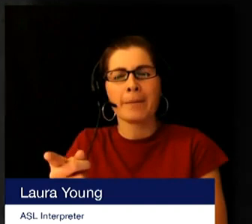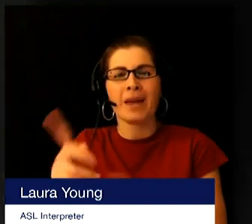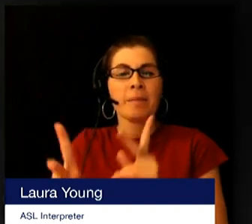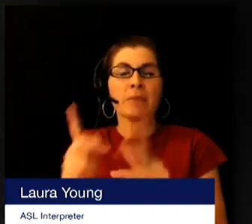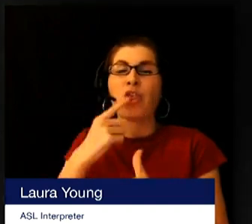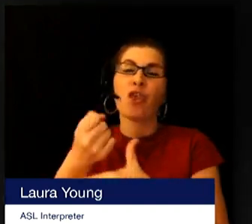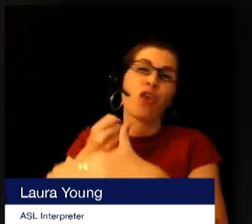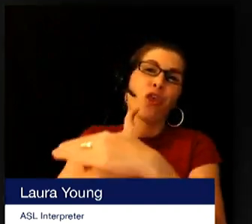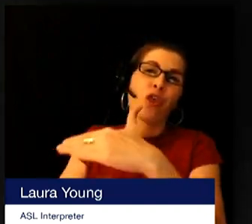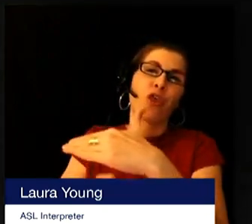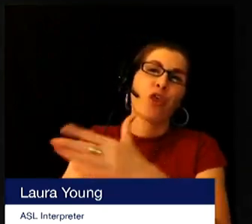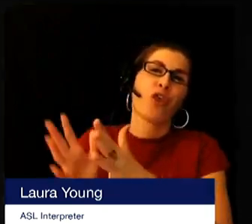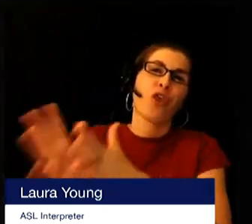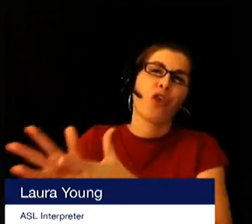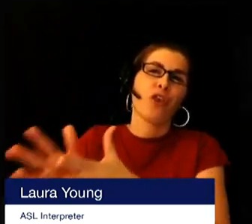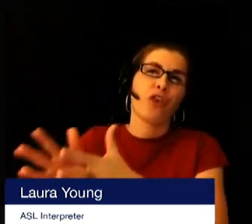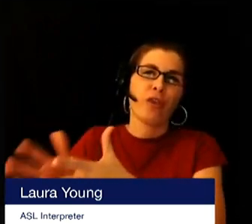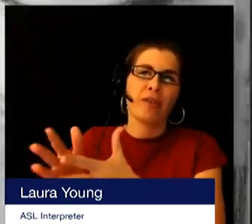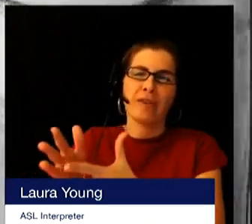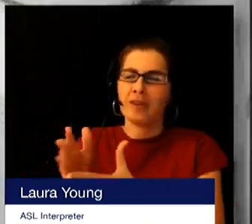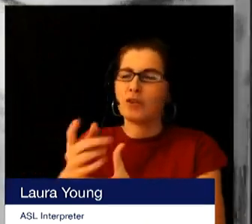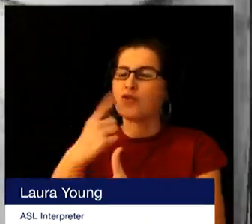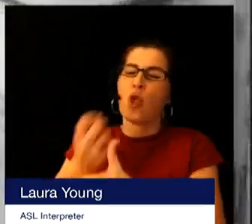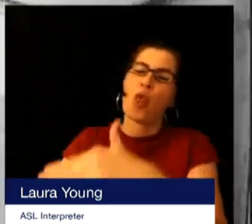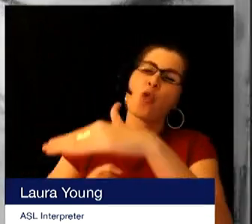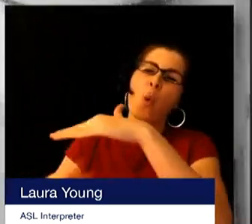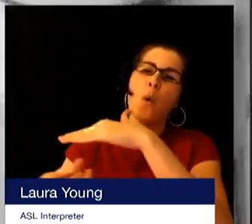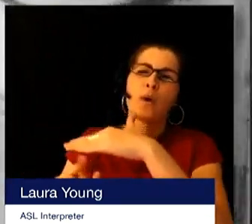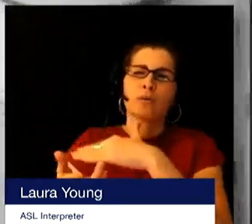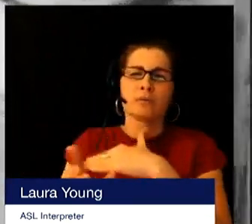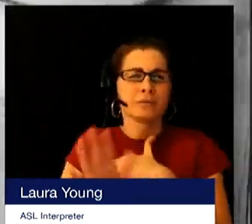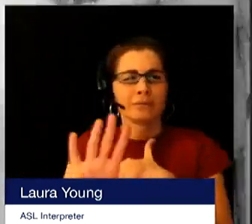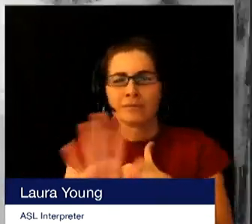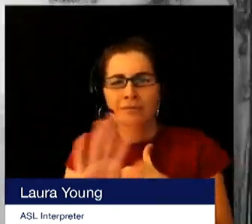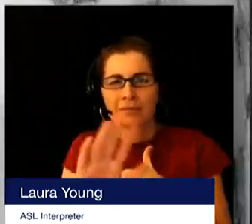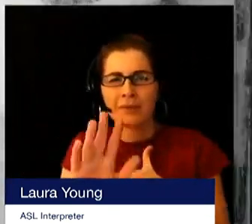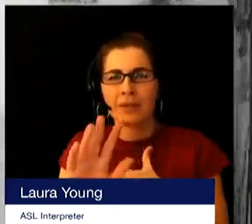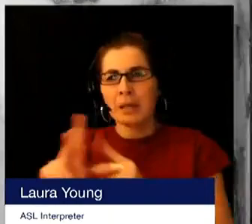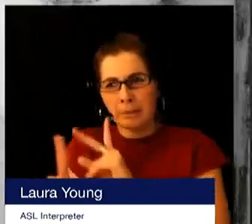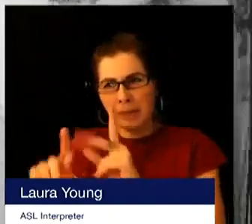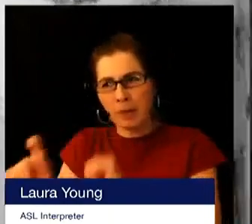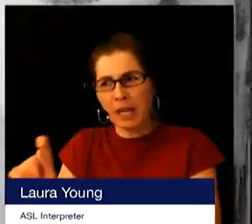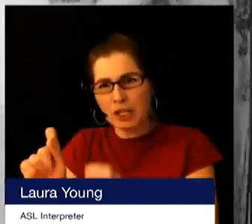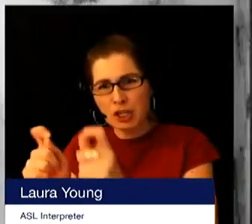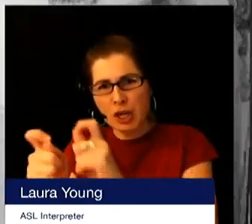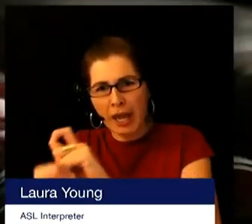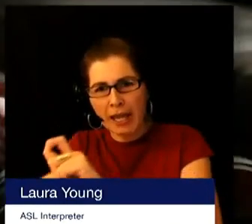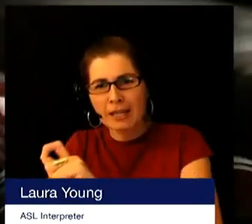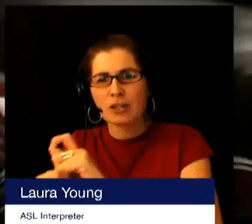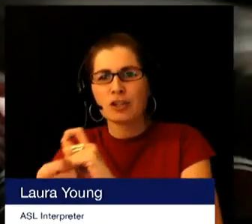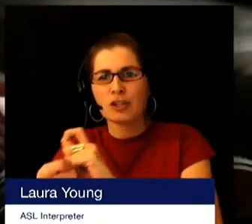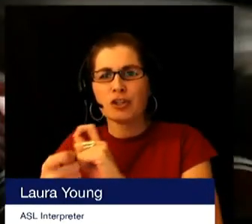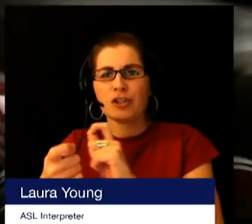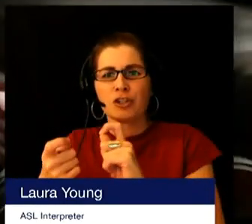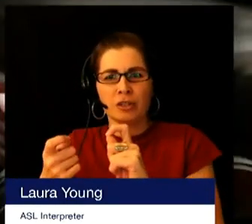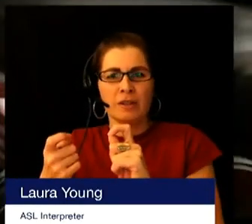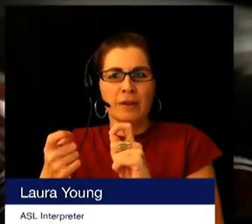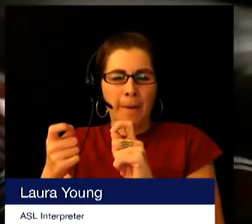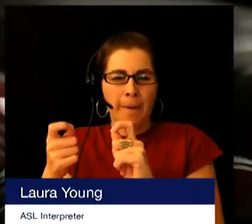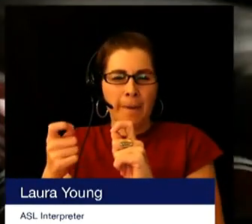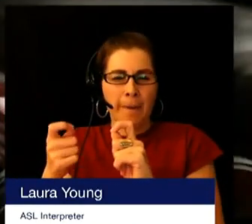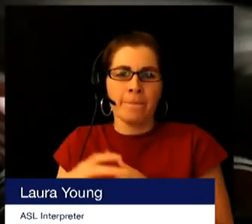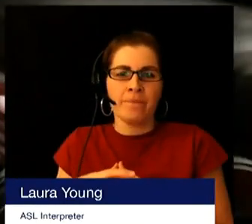throw people away. We're capable of growing and becoming better people. I think